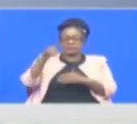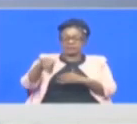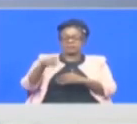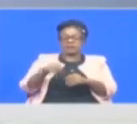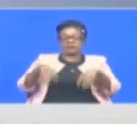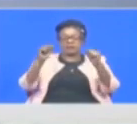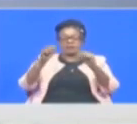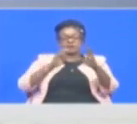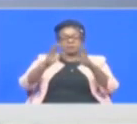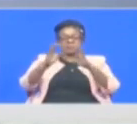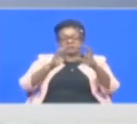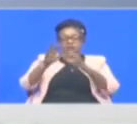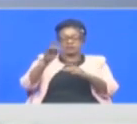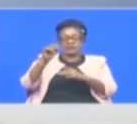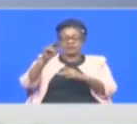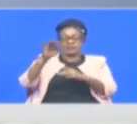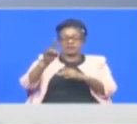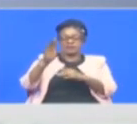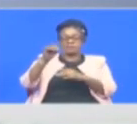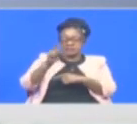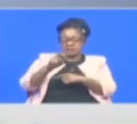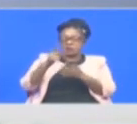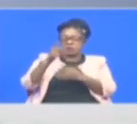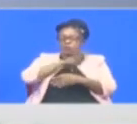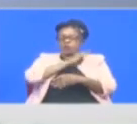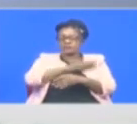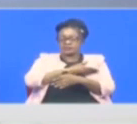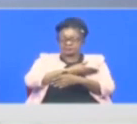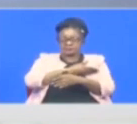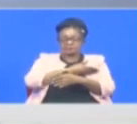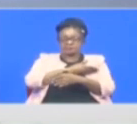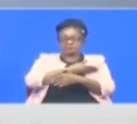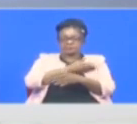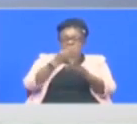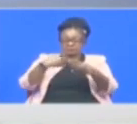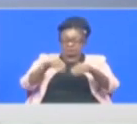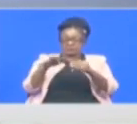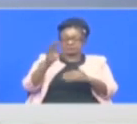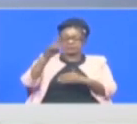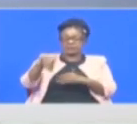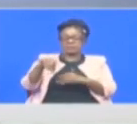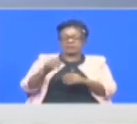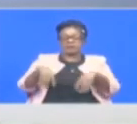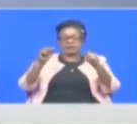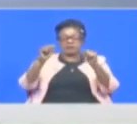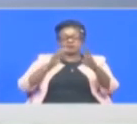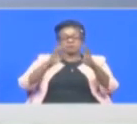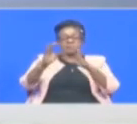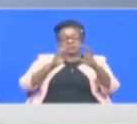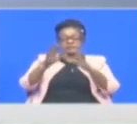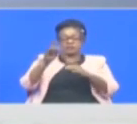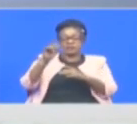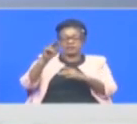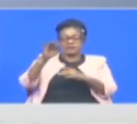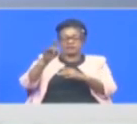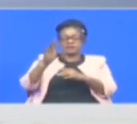was supposed to clear his scheduled private visit to Uganda. According to the DP's head of communication, David